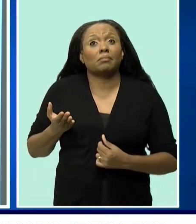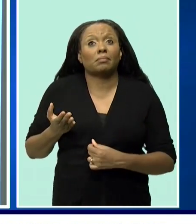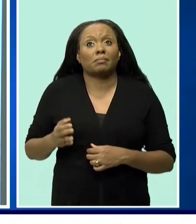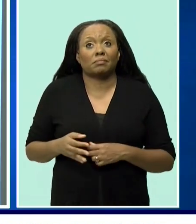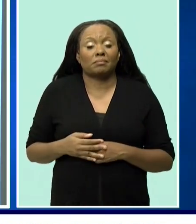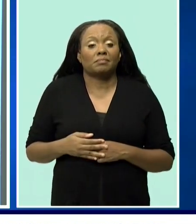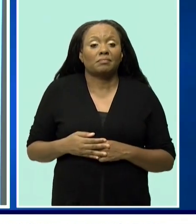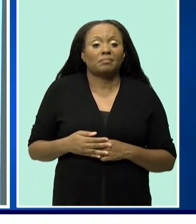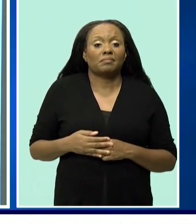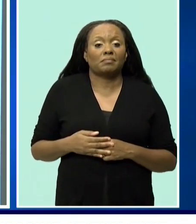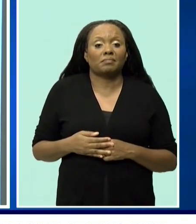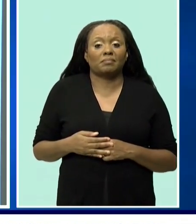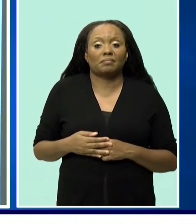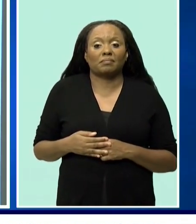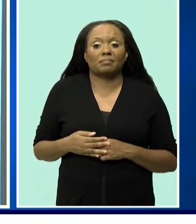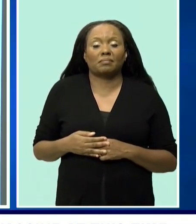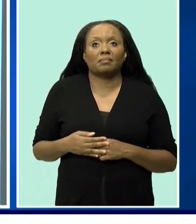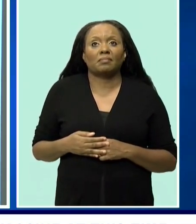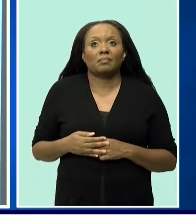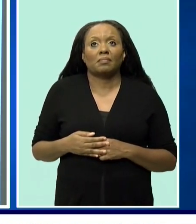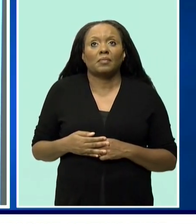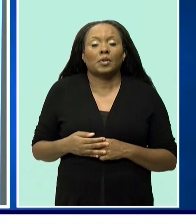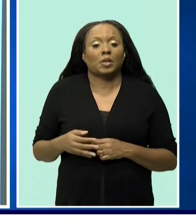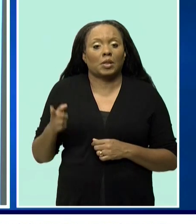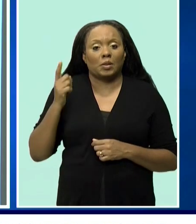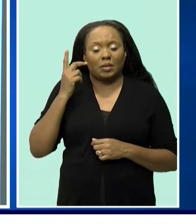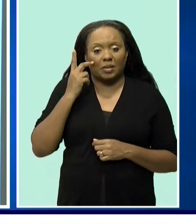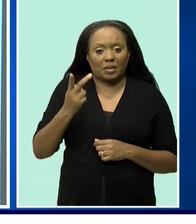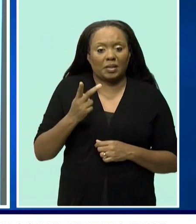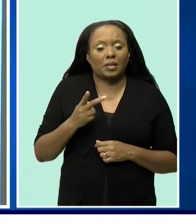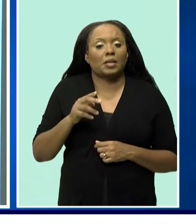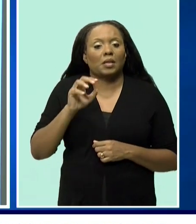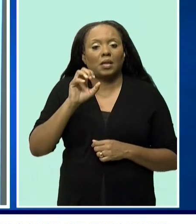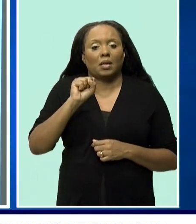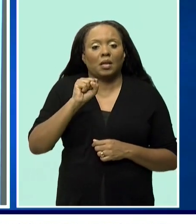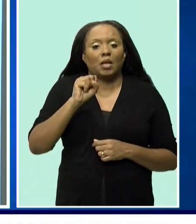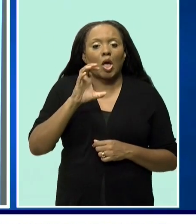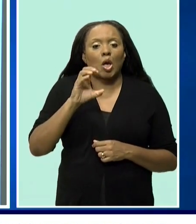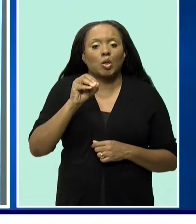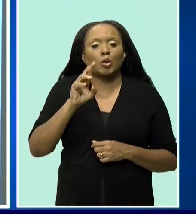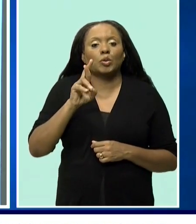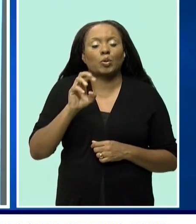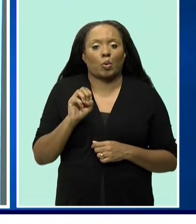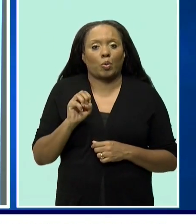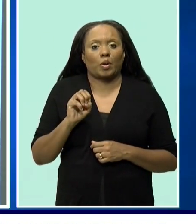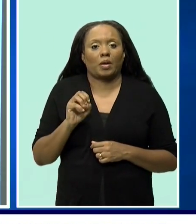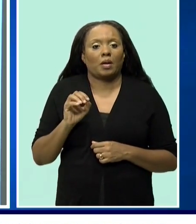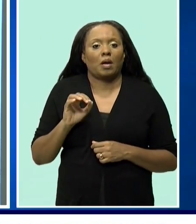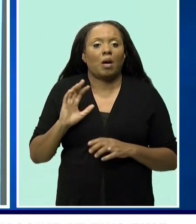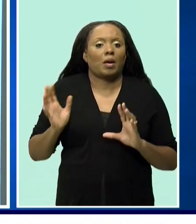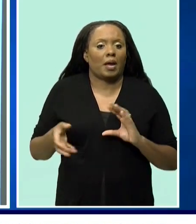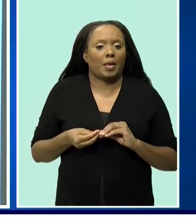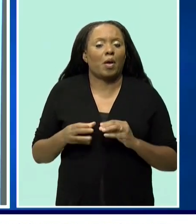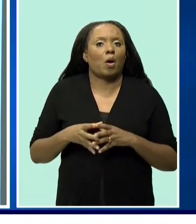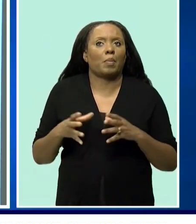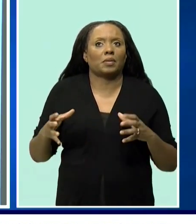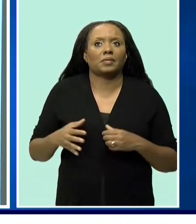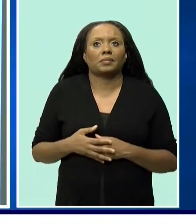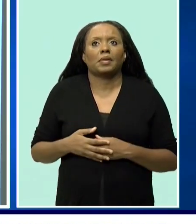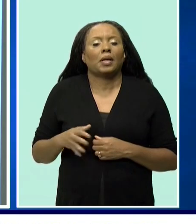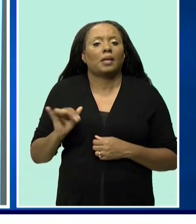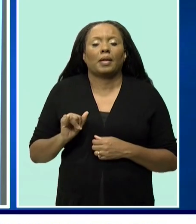score and we have an ideal. So the score can range from let's say 10 to